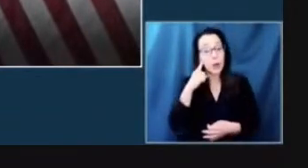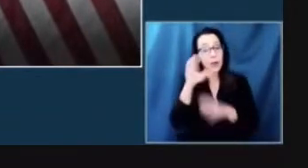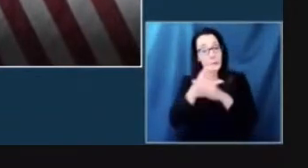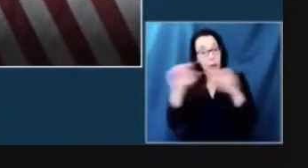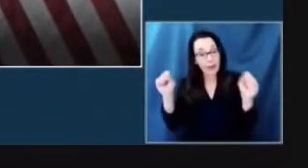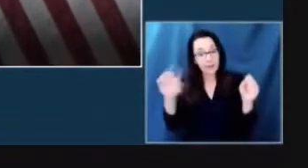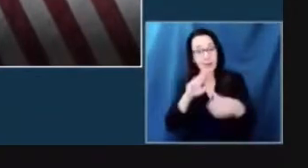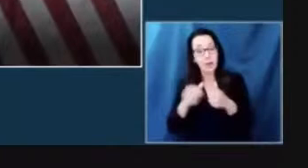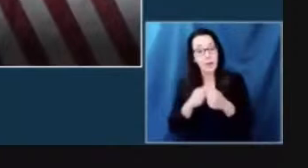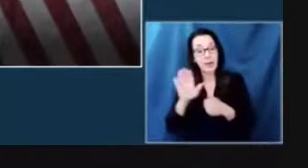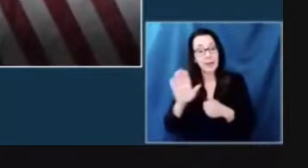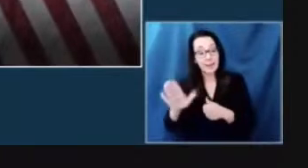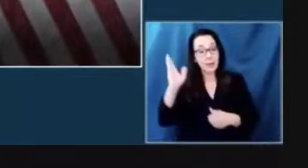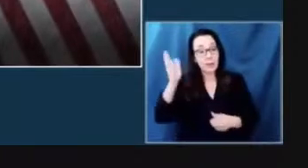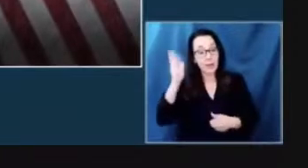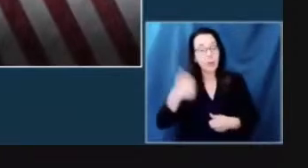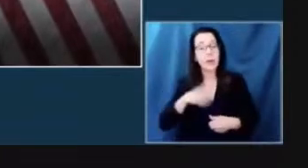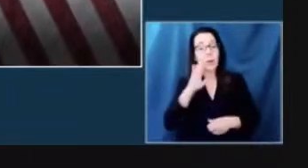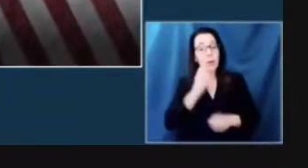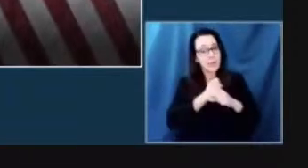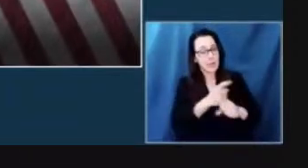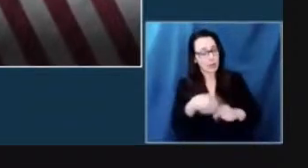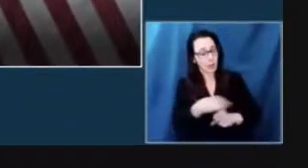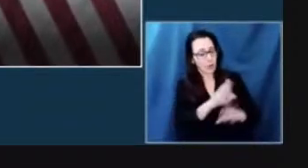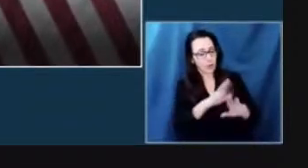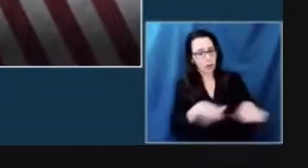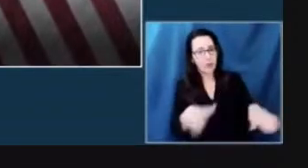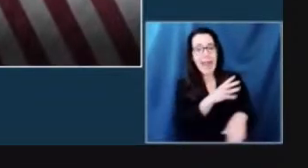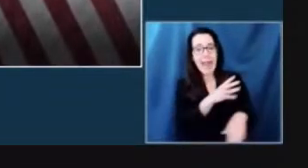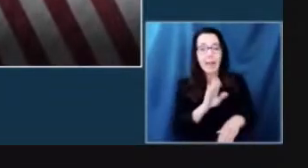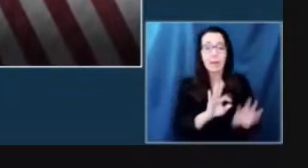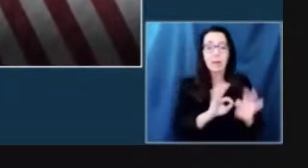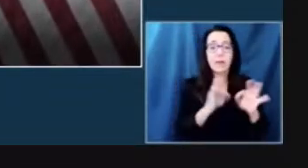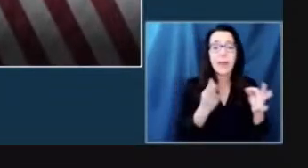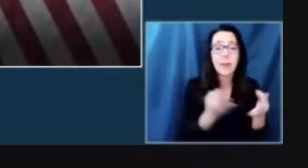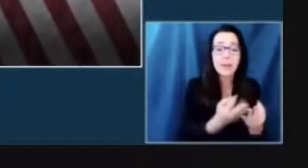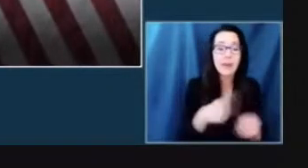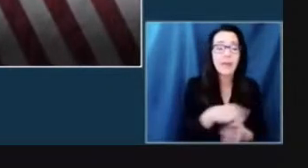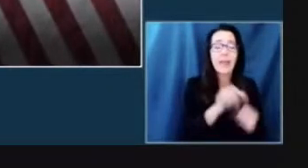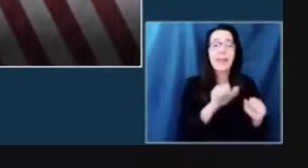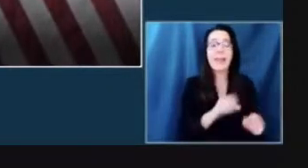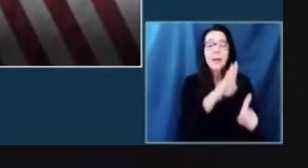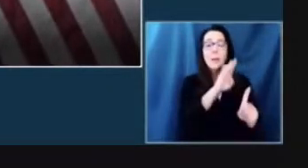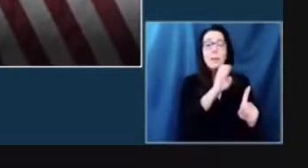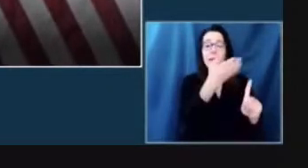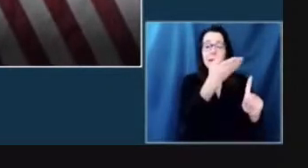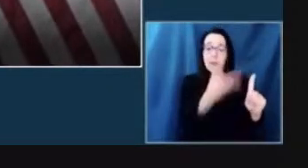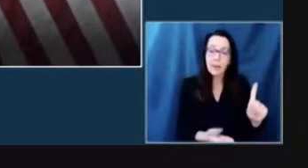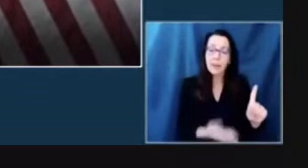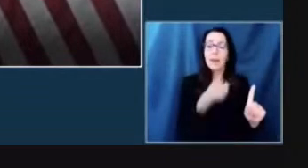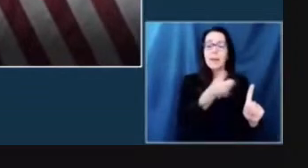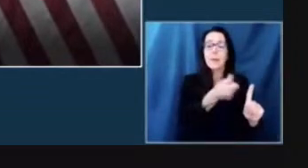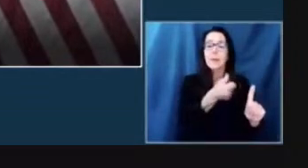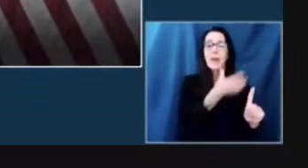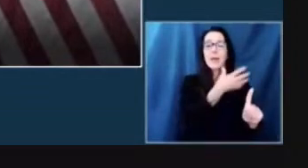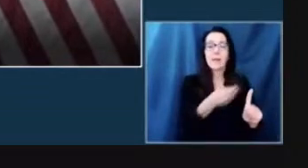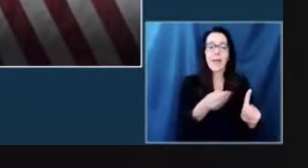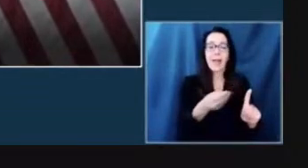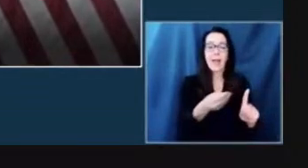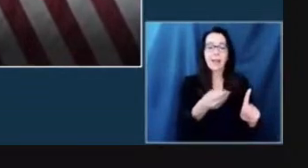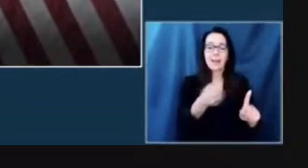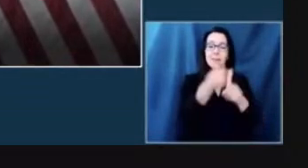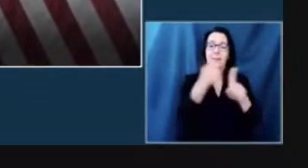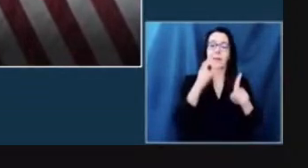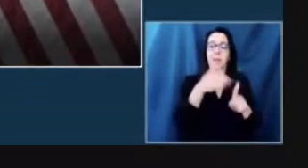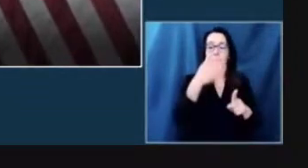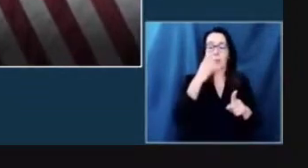that we will protect these children and their families so they can be themselves and reach their God-given potential.